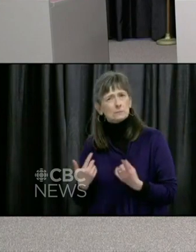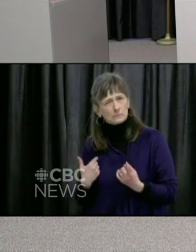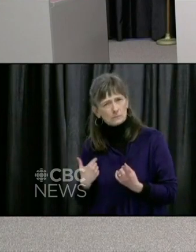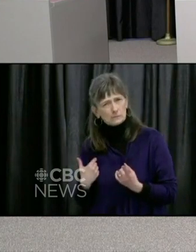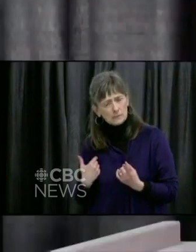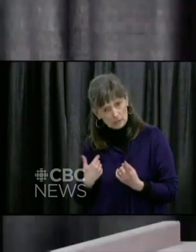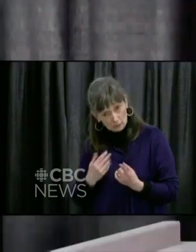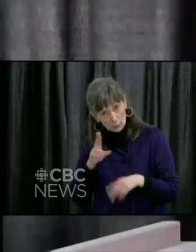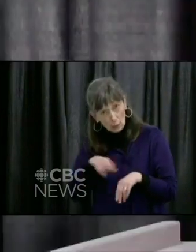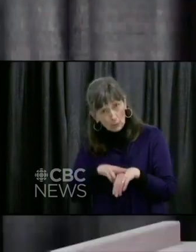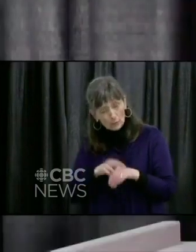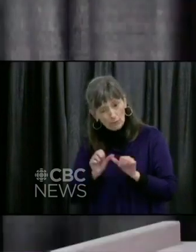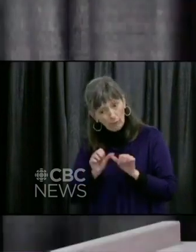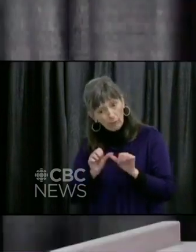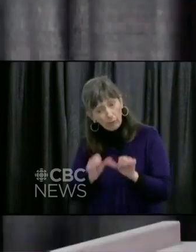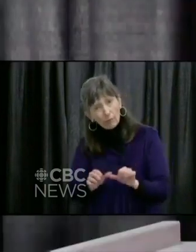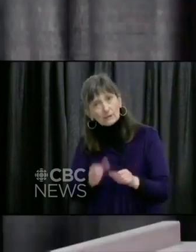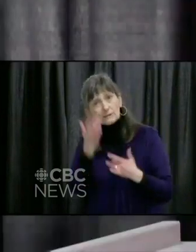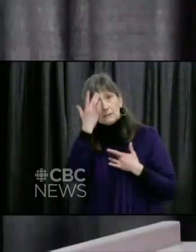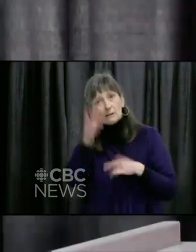last this long?